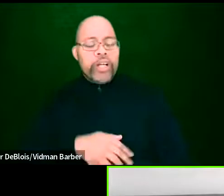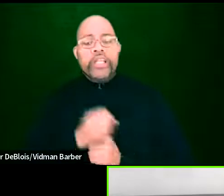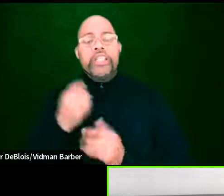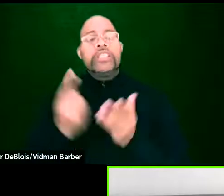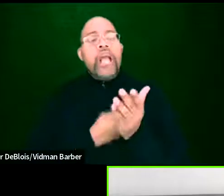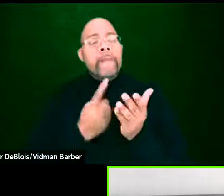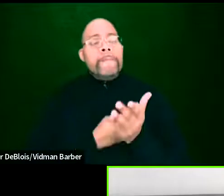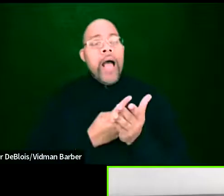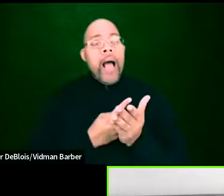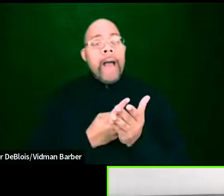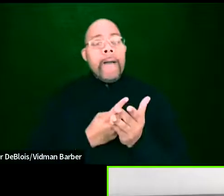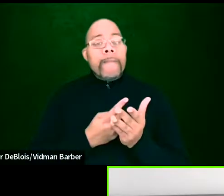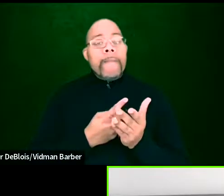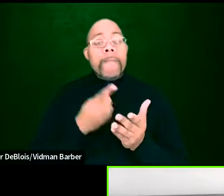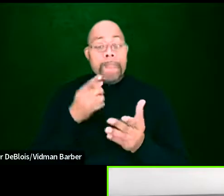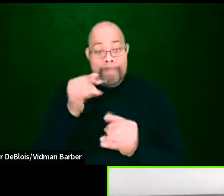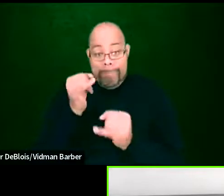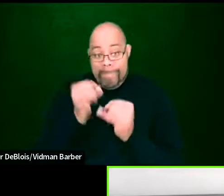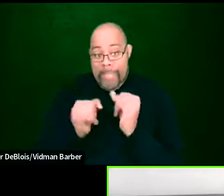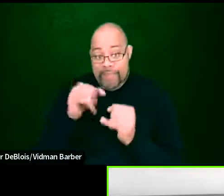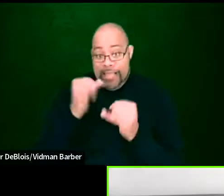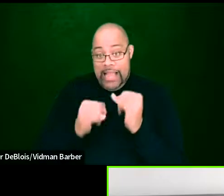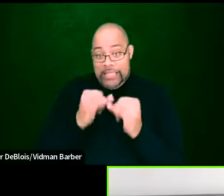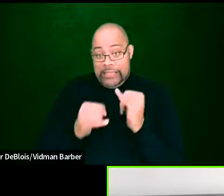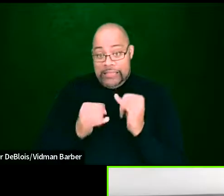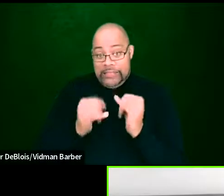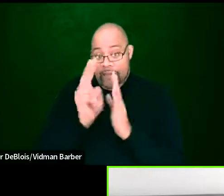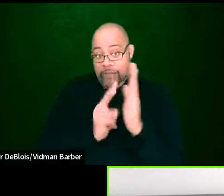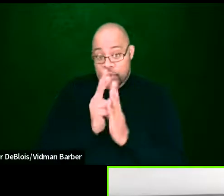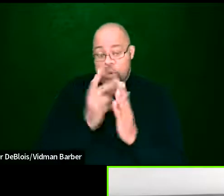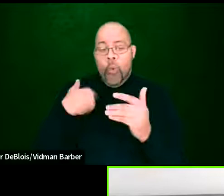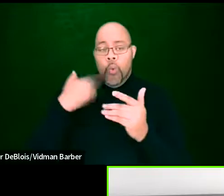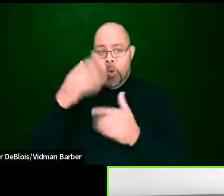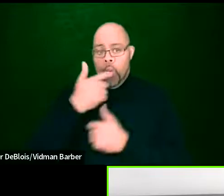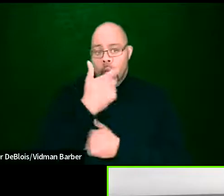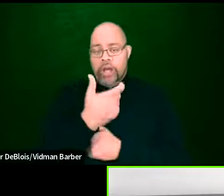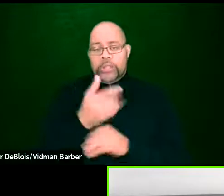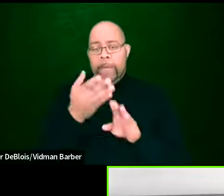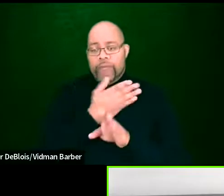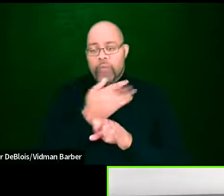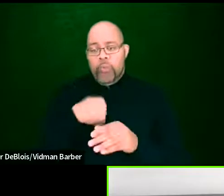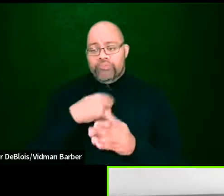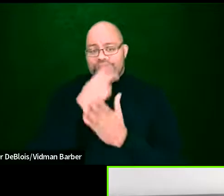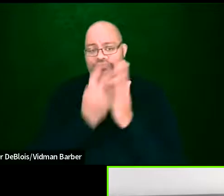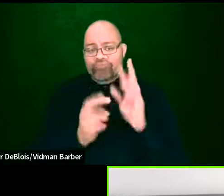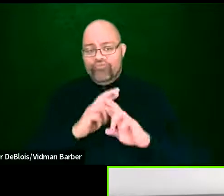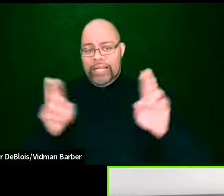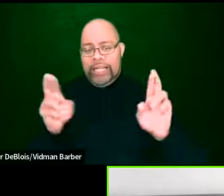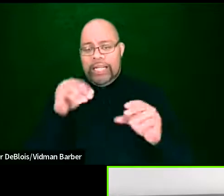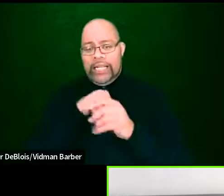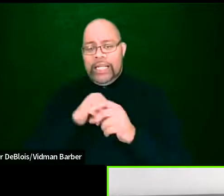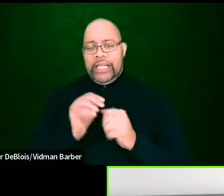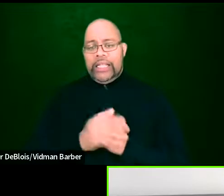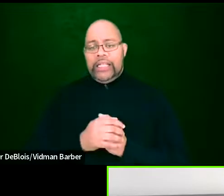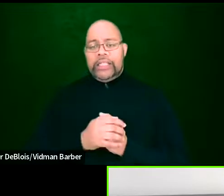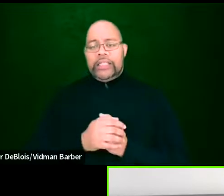so this is the last video we're going to watch before we get ready to go into